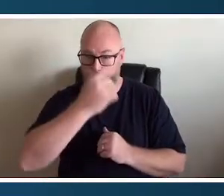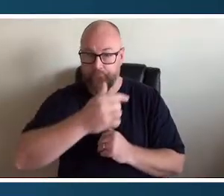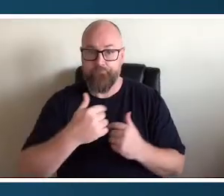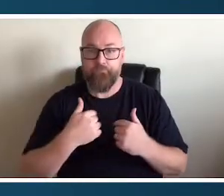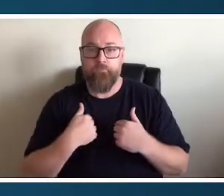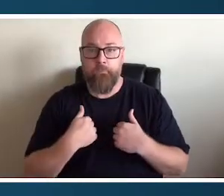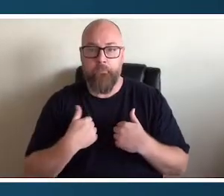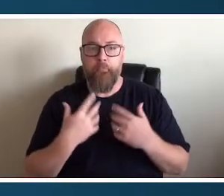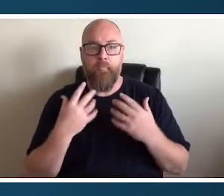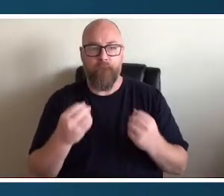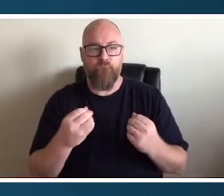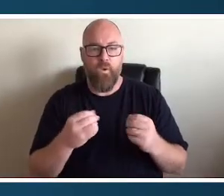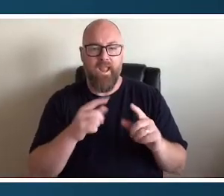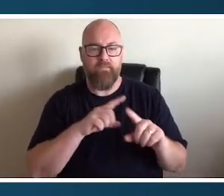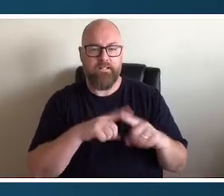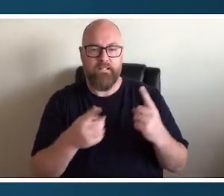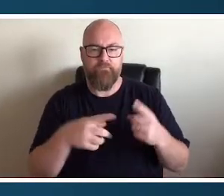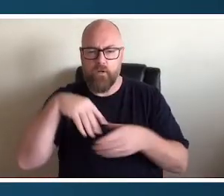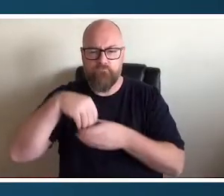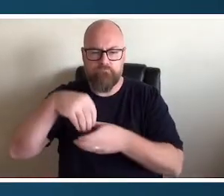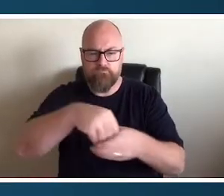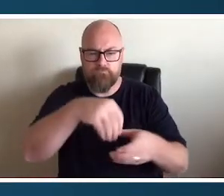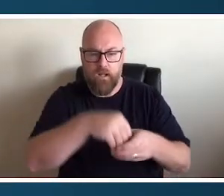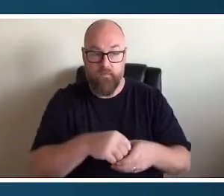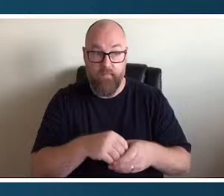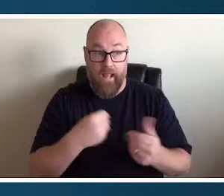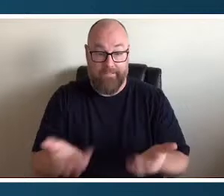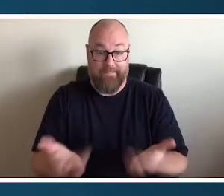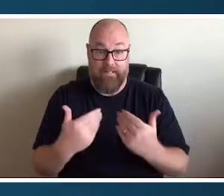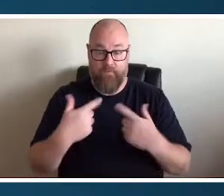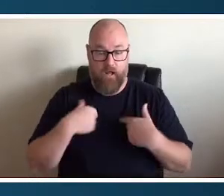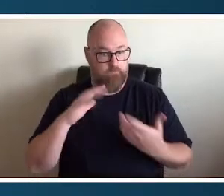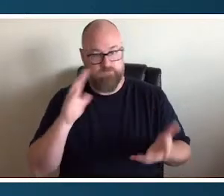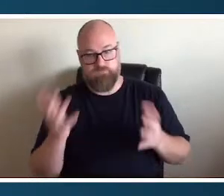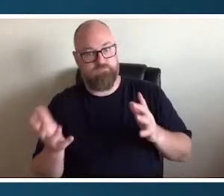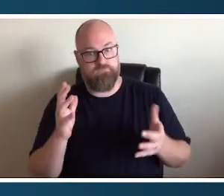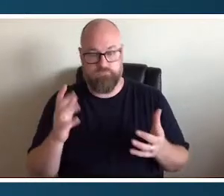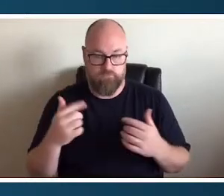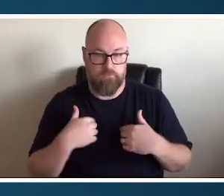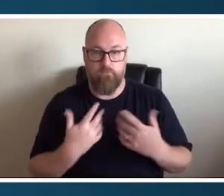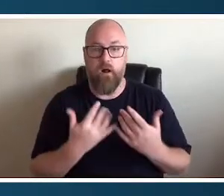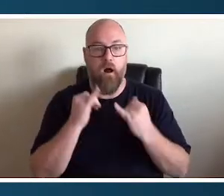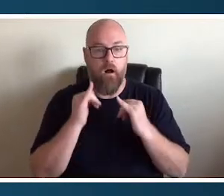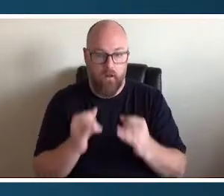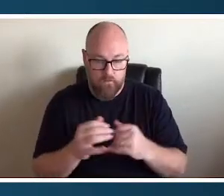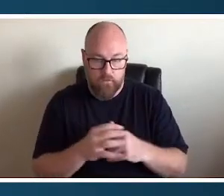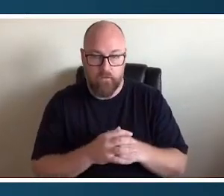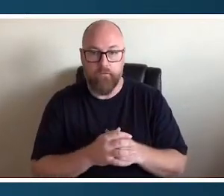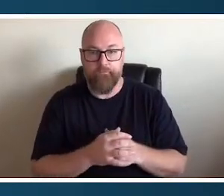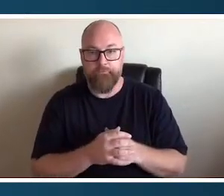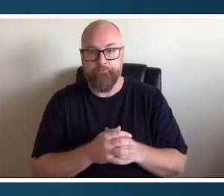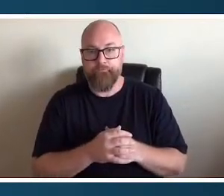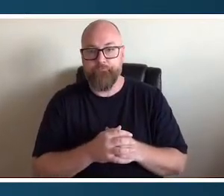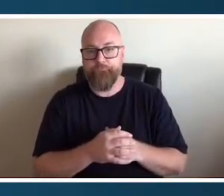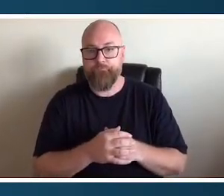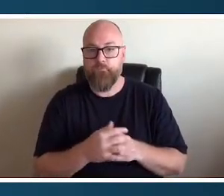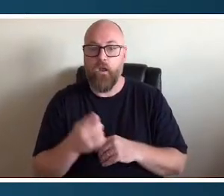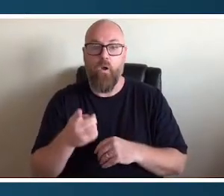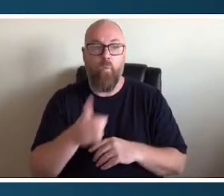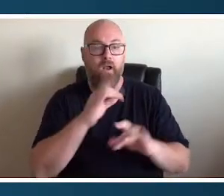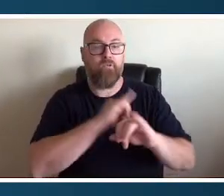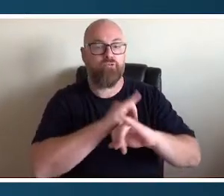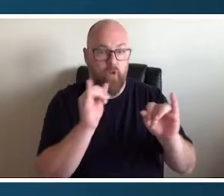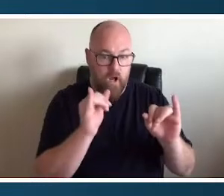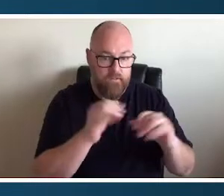different factors that are throwing us into a compounded situation, what is called a polycrisis, where one crisis or